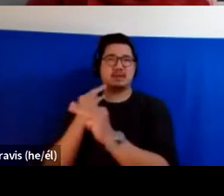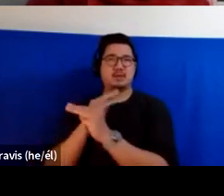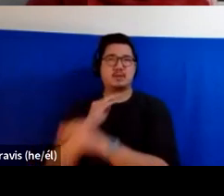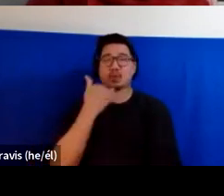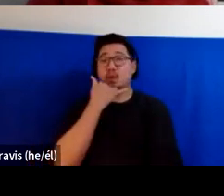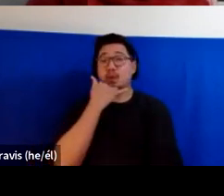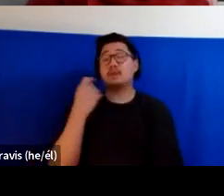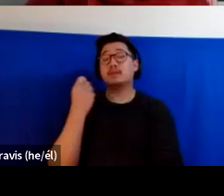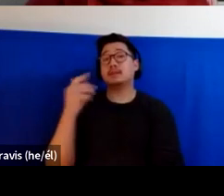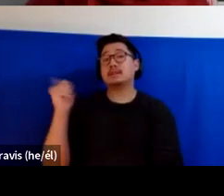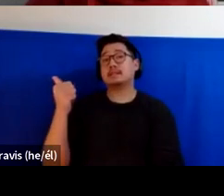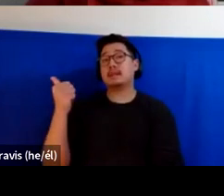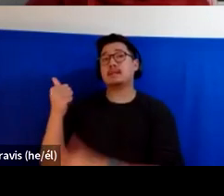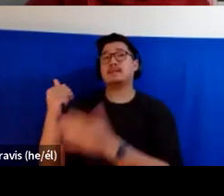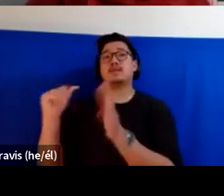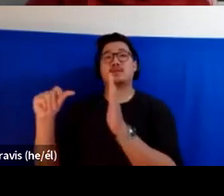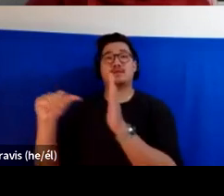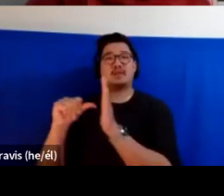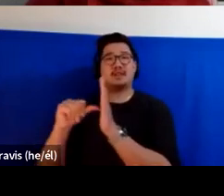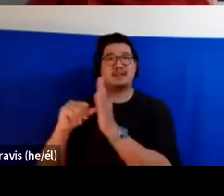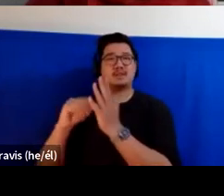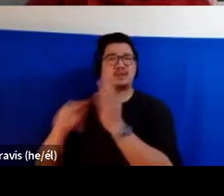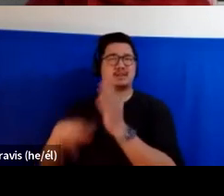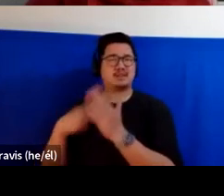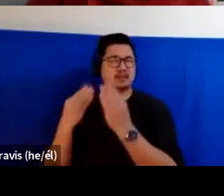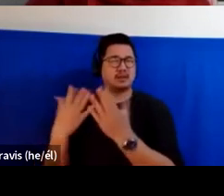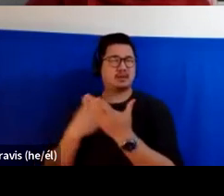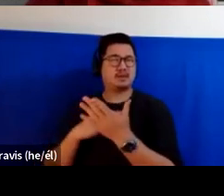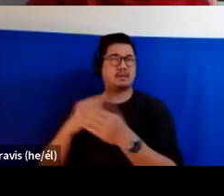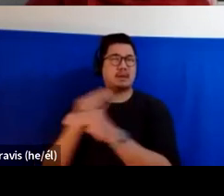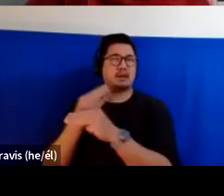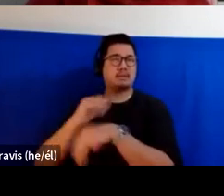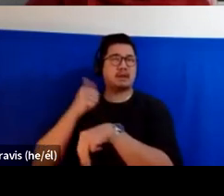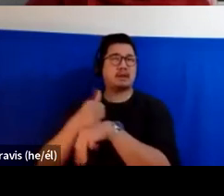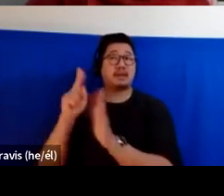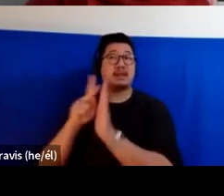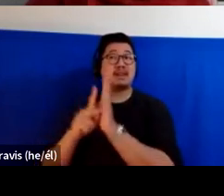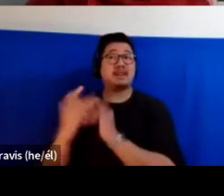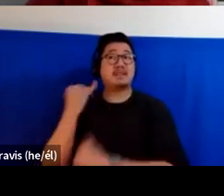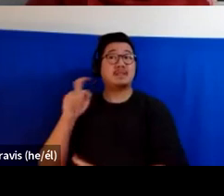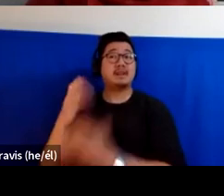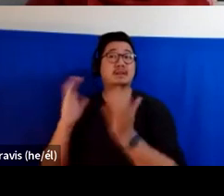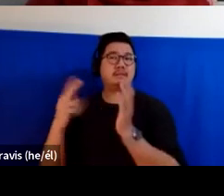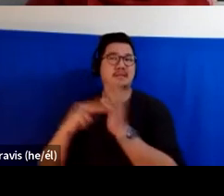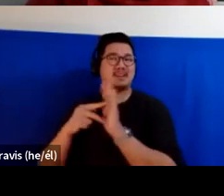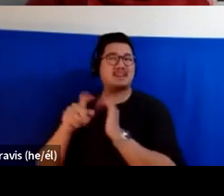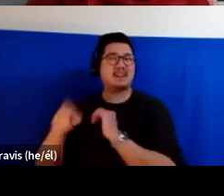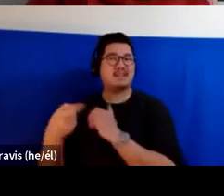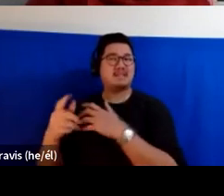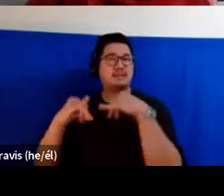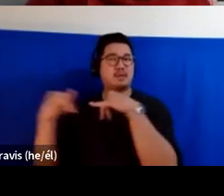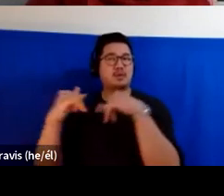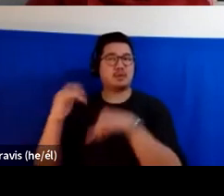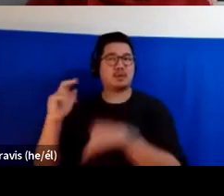10th grade math student can tell you this basic tenet of mathematics in order for there to be comparison there must be normalization